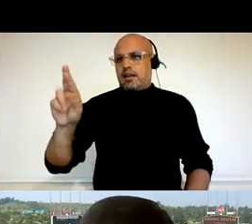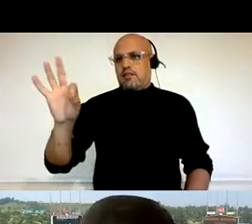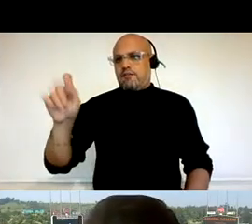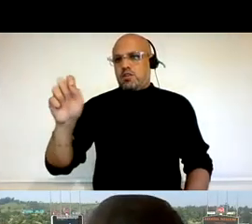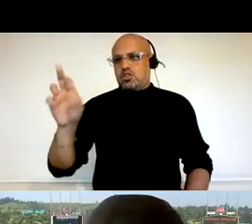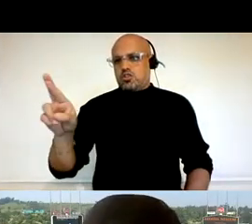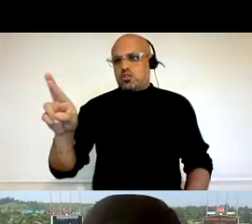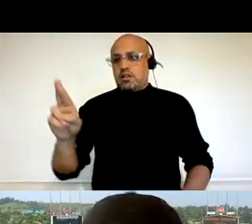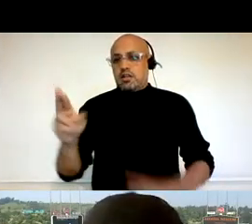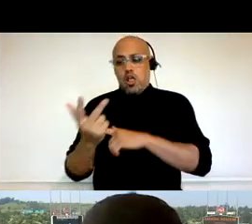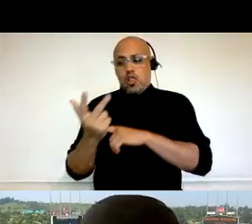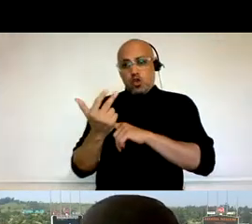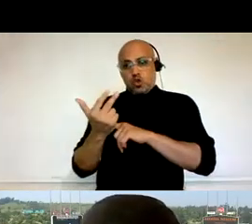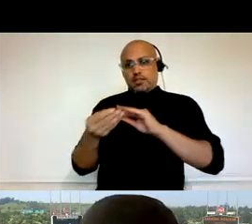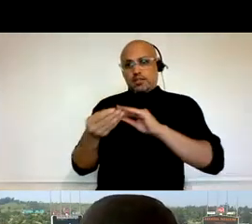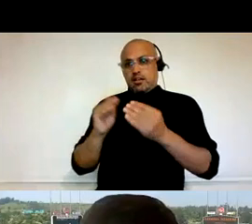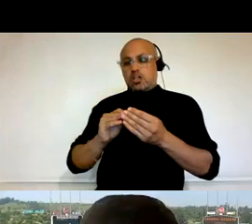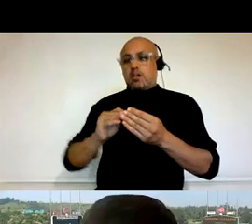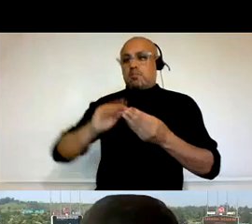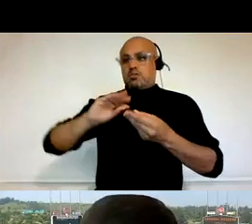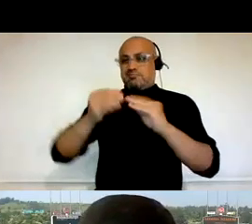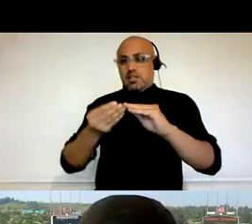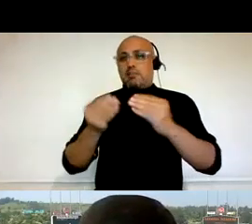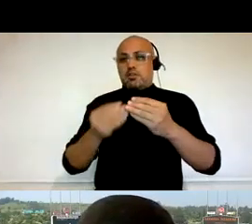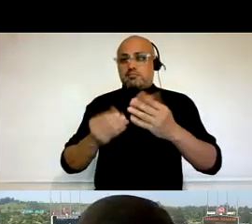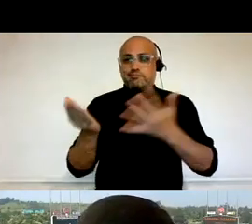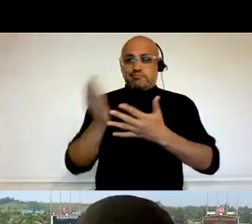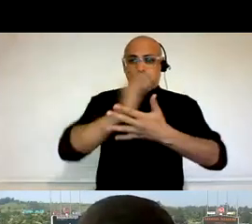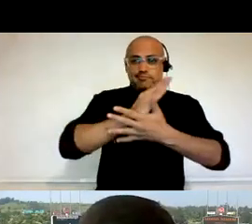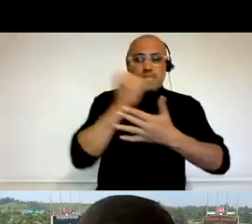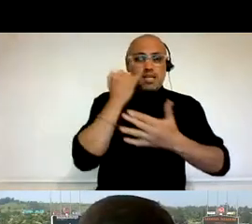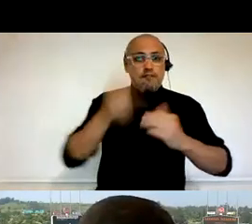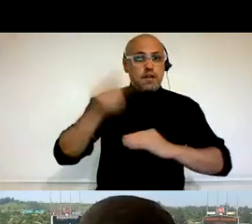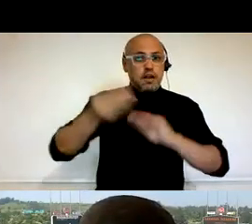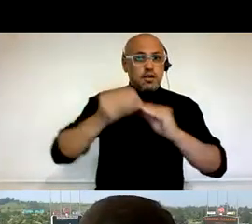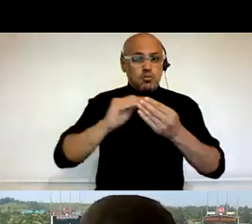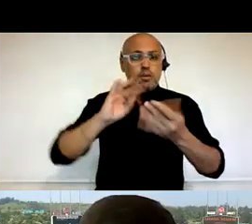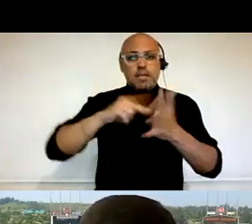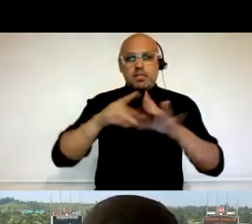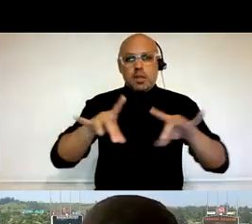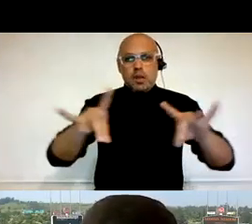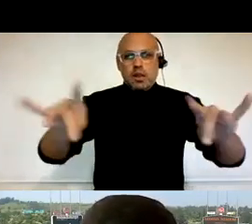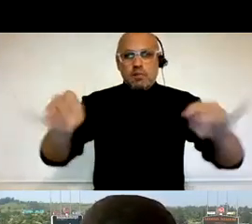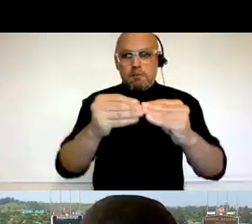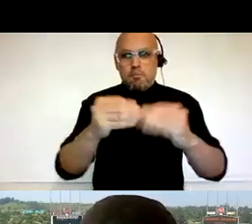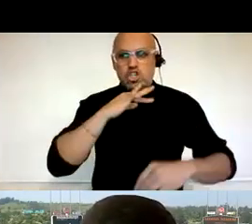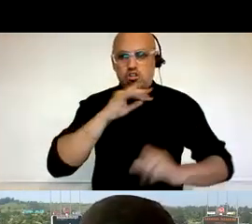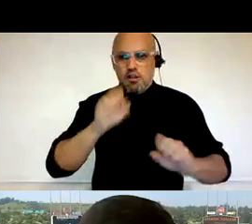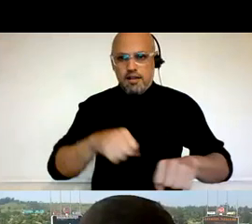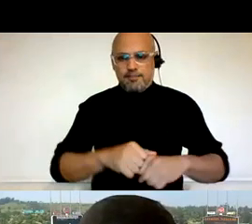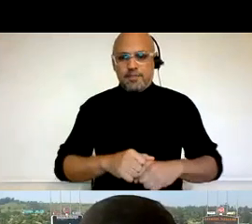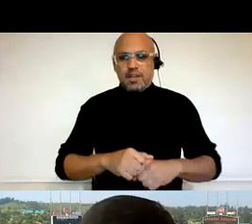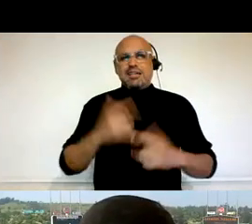13 is the number of rating. The higher the number, the more particulates it pick up. Normally, we use a MERV 8, and we change them every